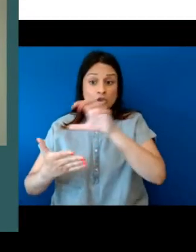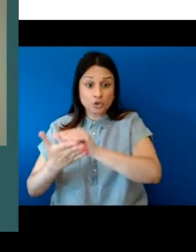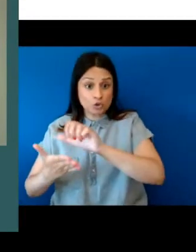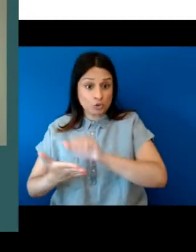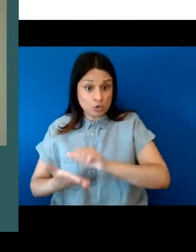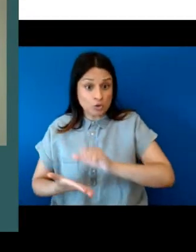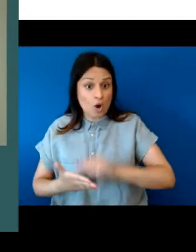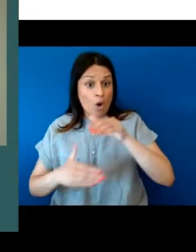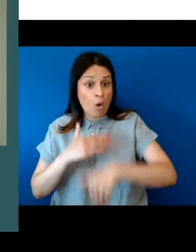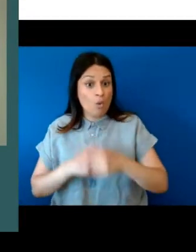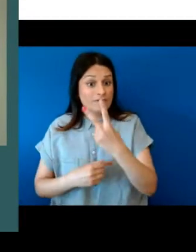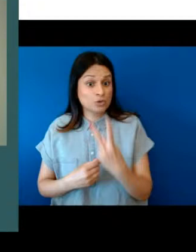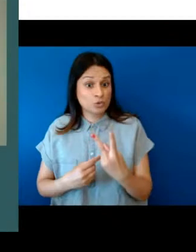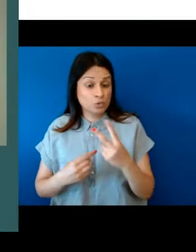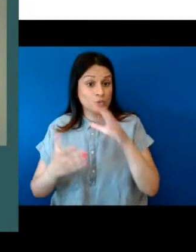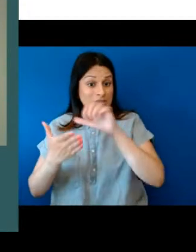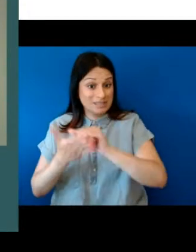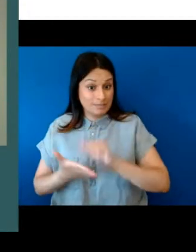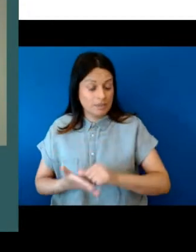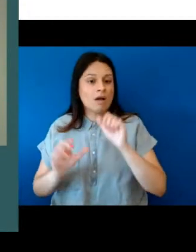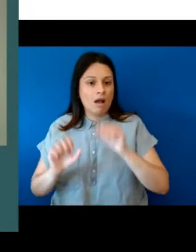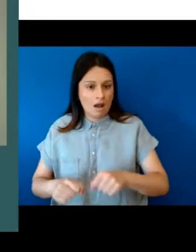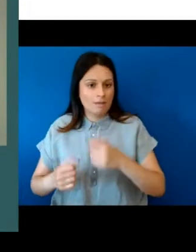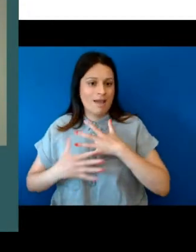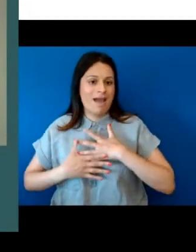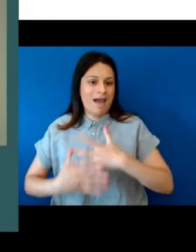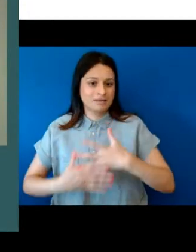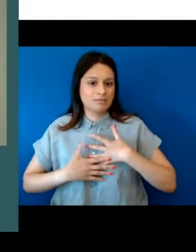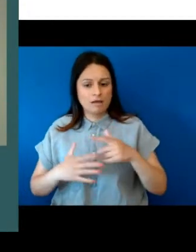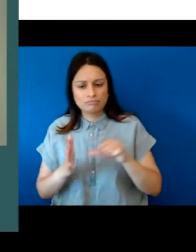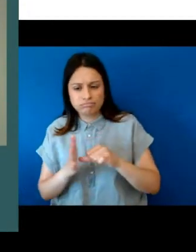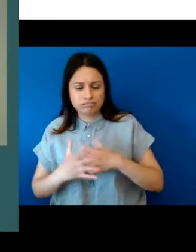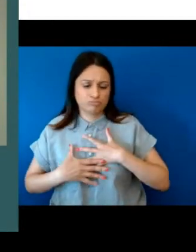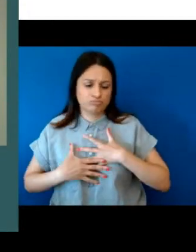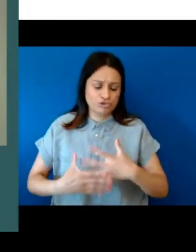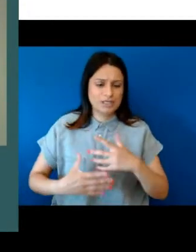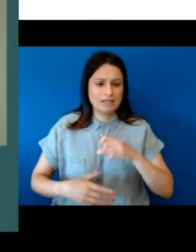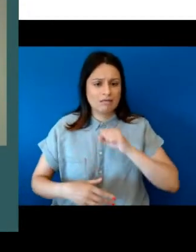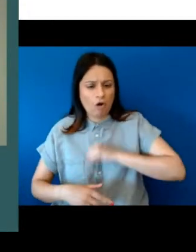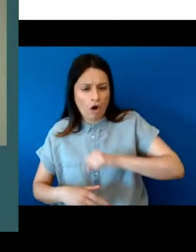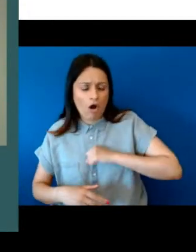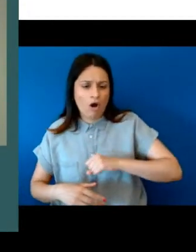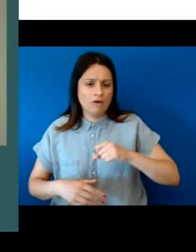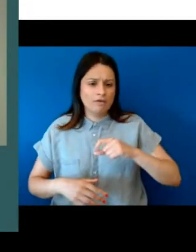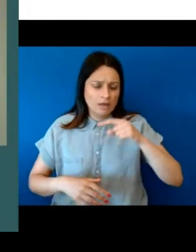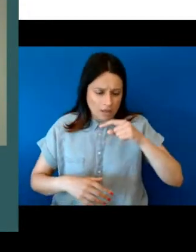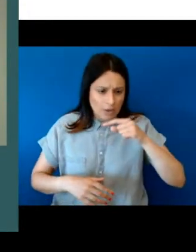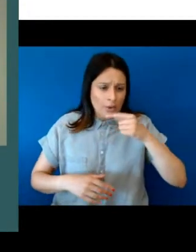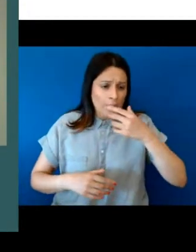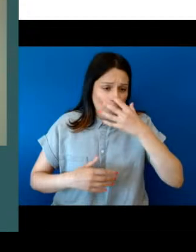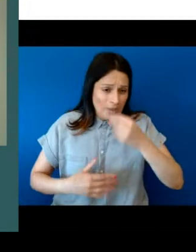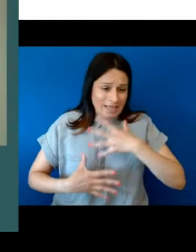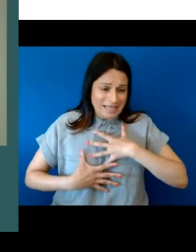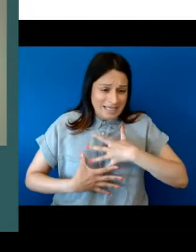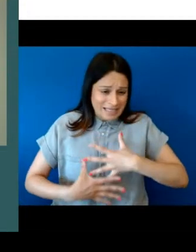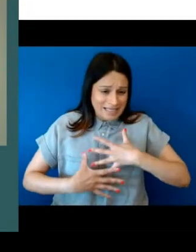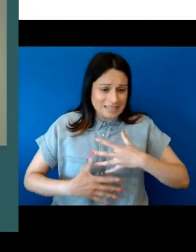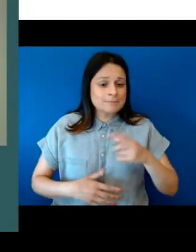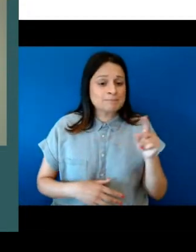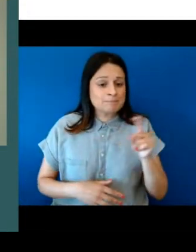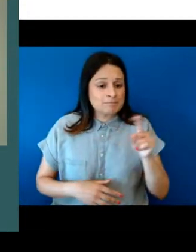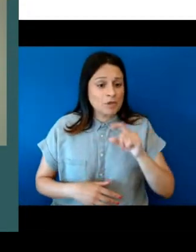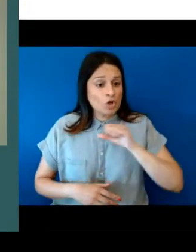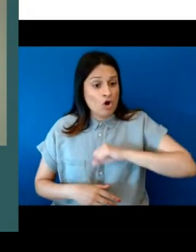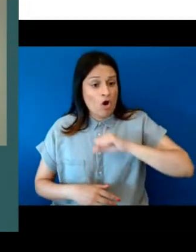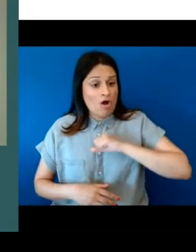tightness, and difficulty breathing. And I think one of my hugest learning curves was whenever I interviewed a mum